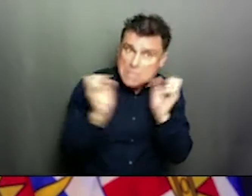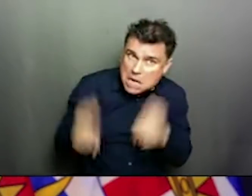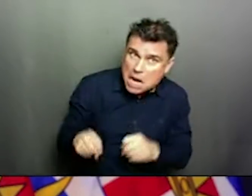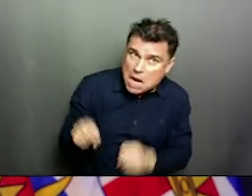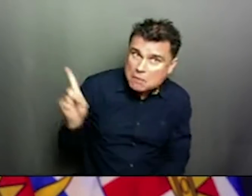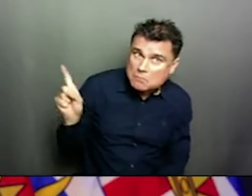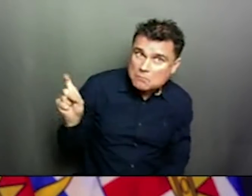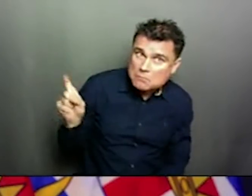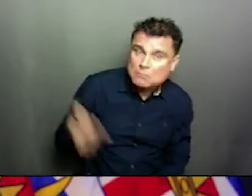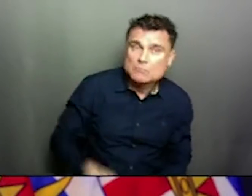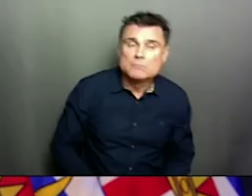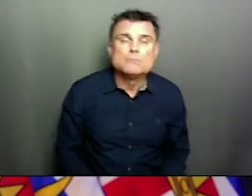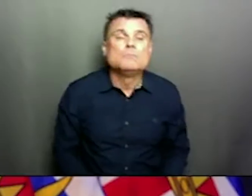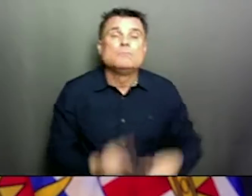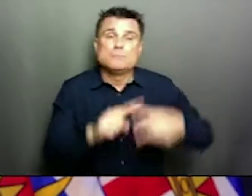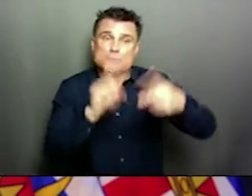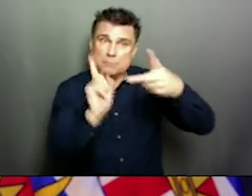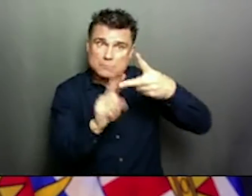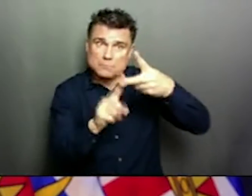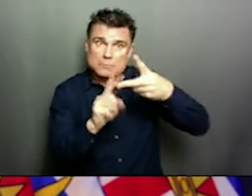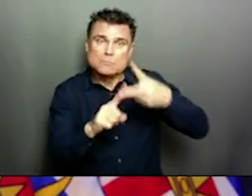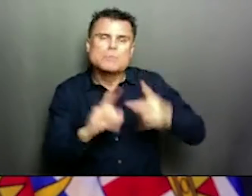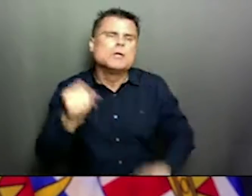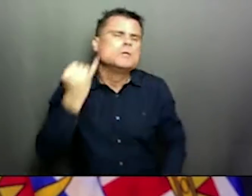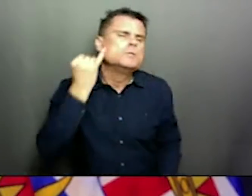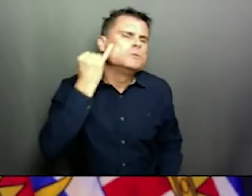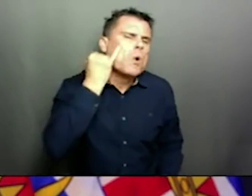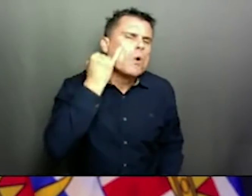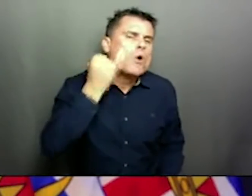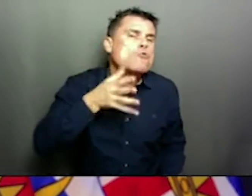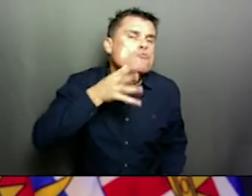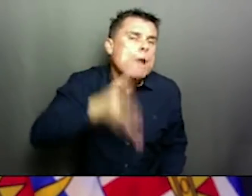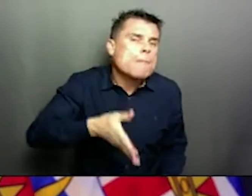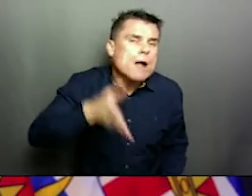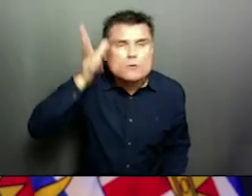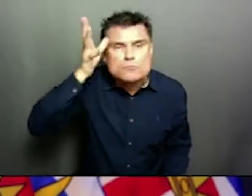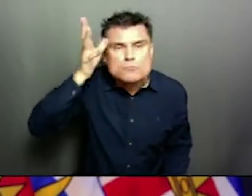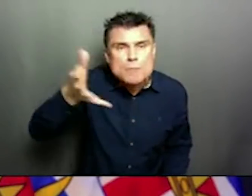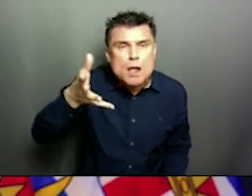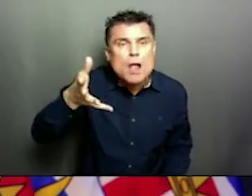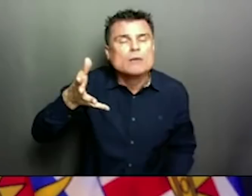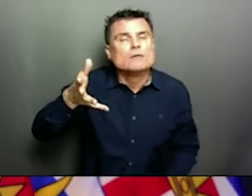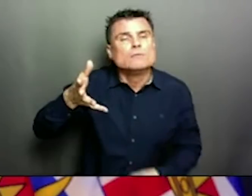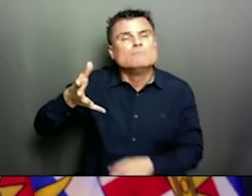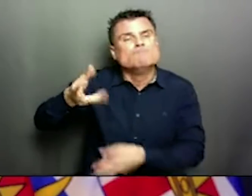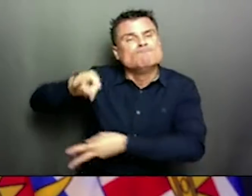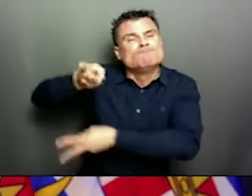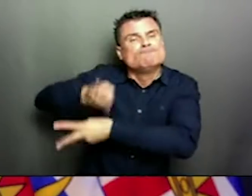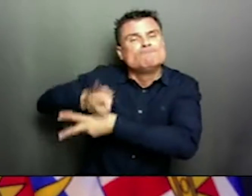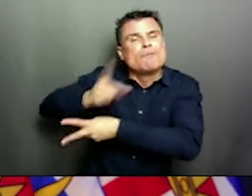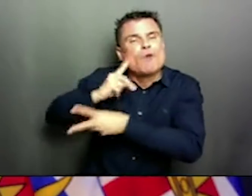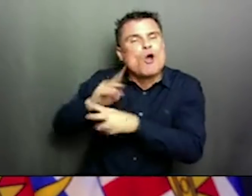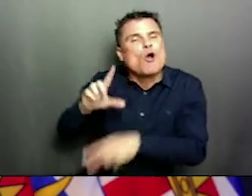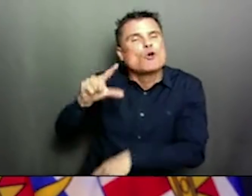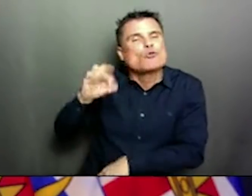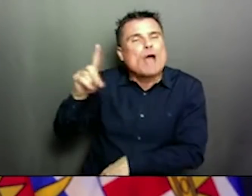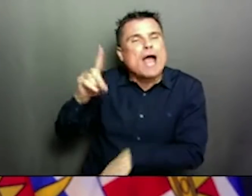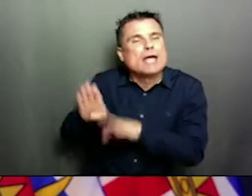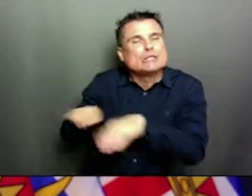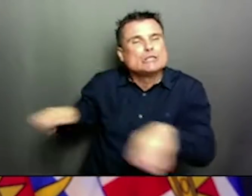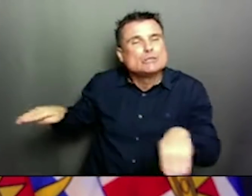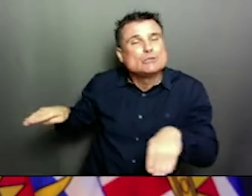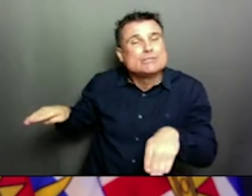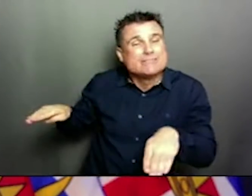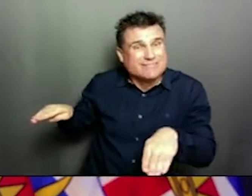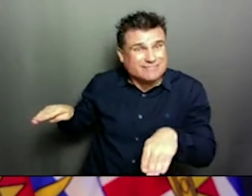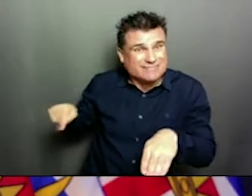their grandchild through the pandemic, whether they can spend Christmas with that grandchild and what in essence would be the